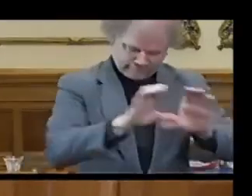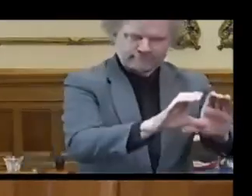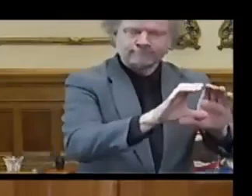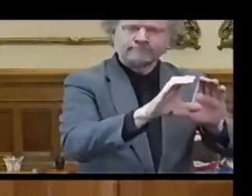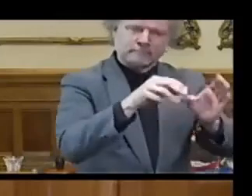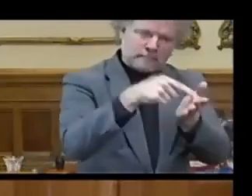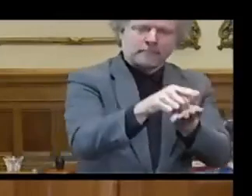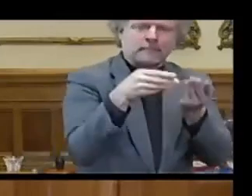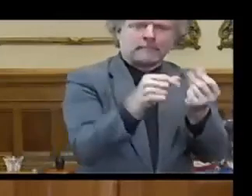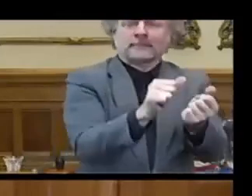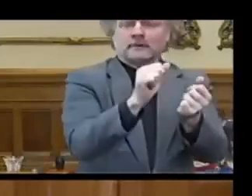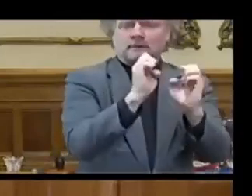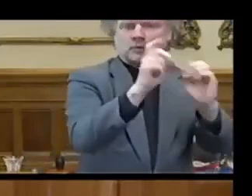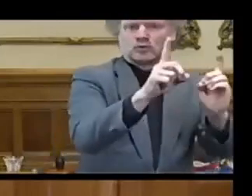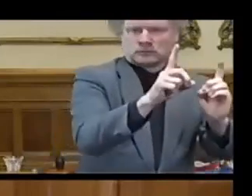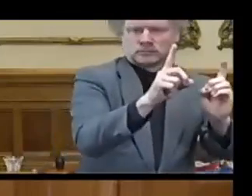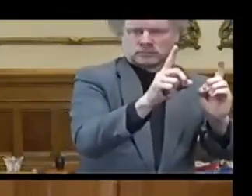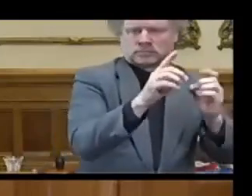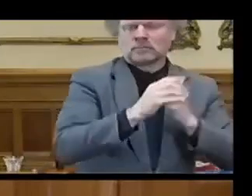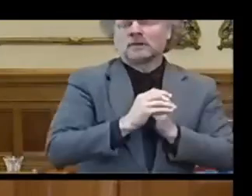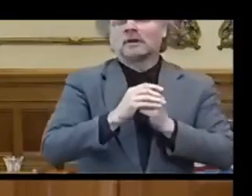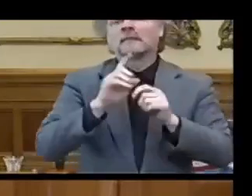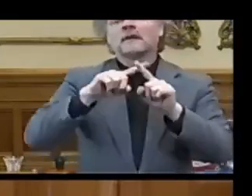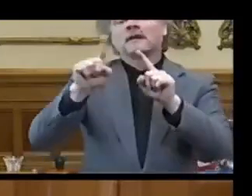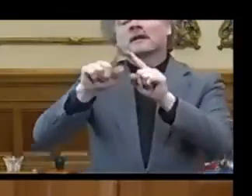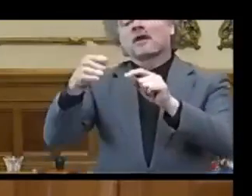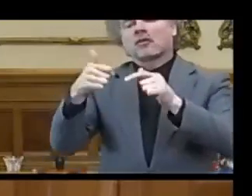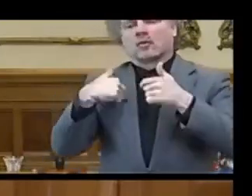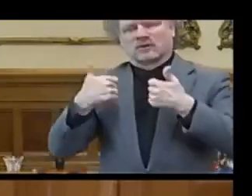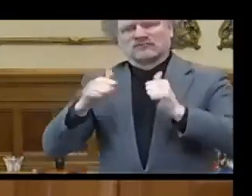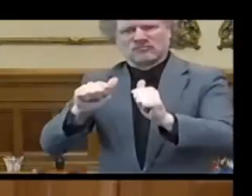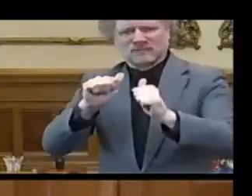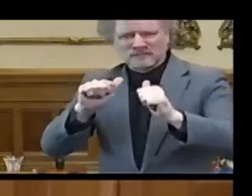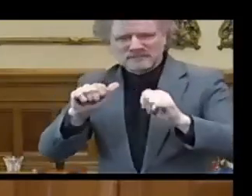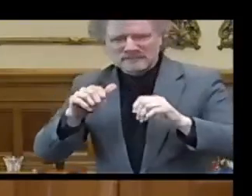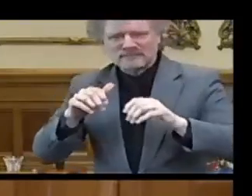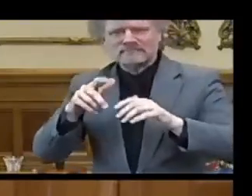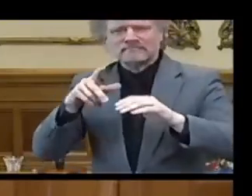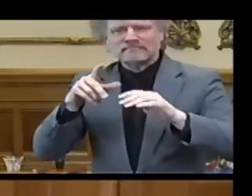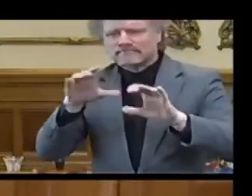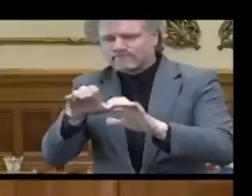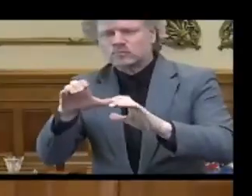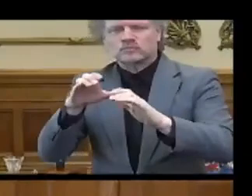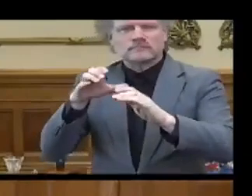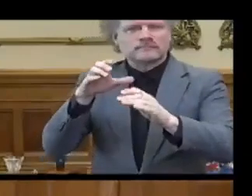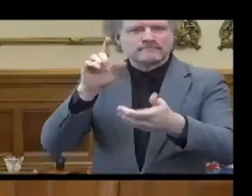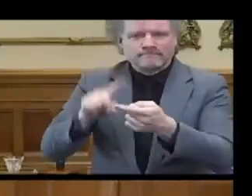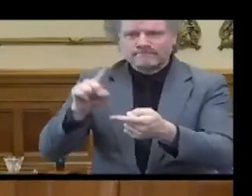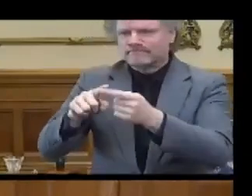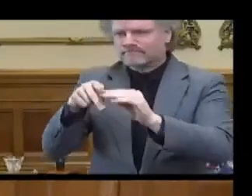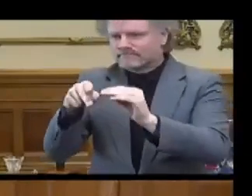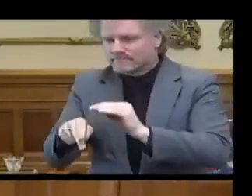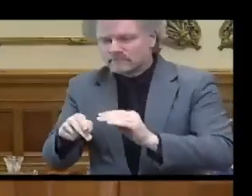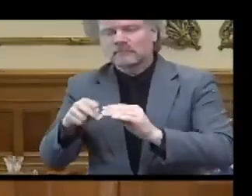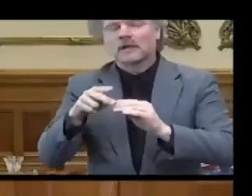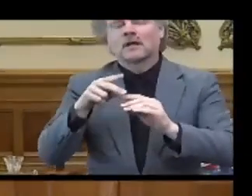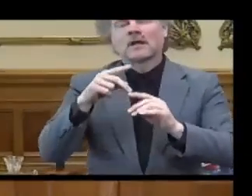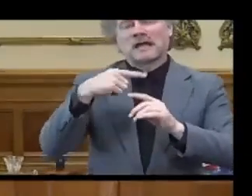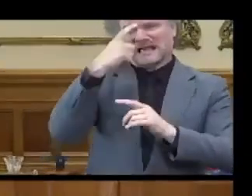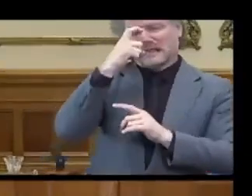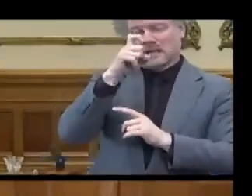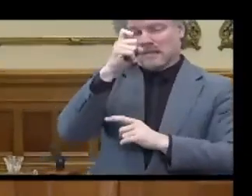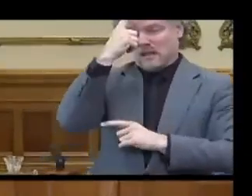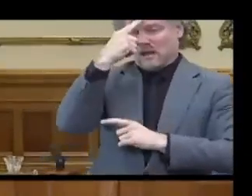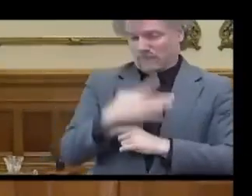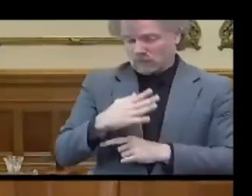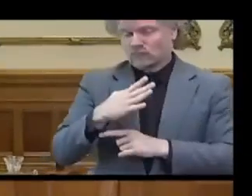education. So unlike some of the other steps that we've already taken, I think what the governor is looking at and